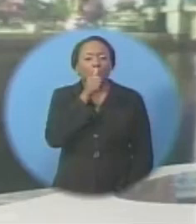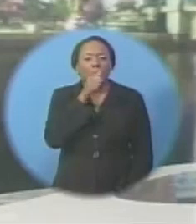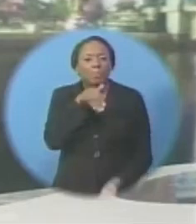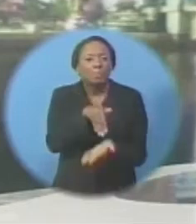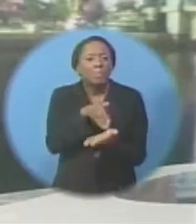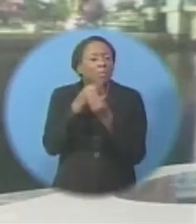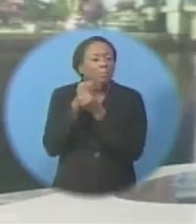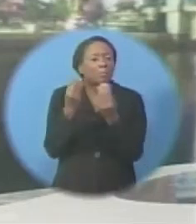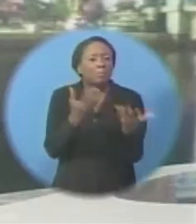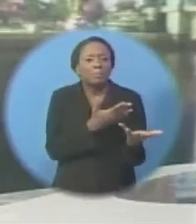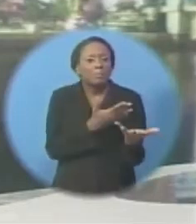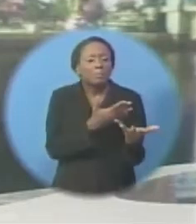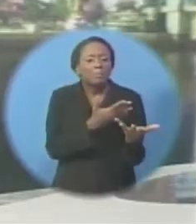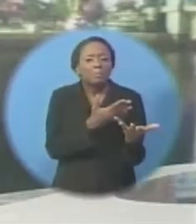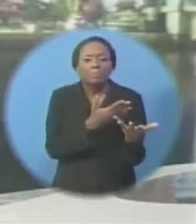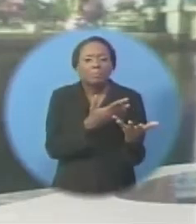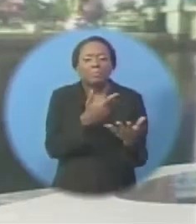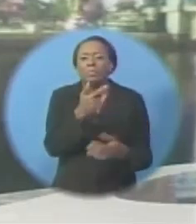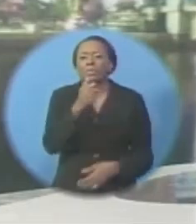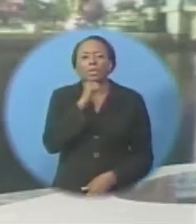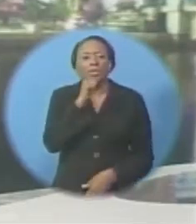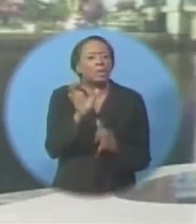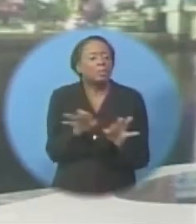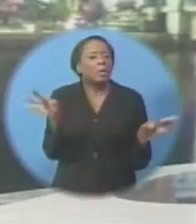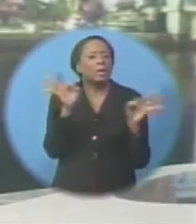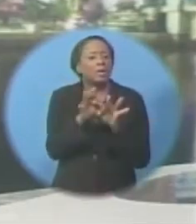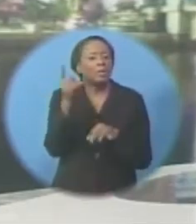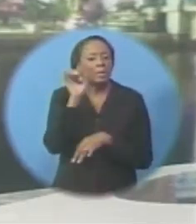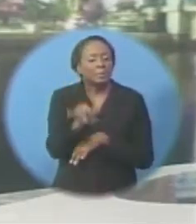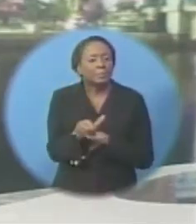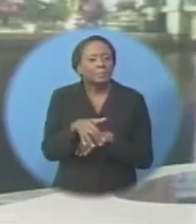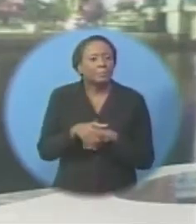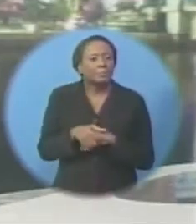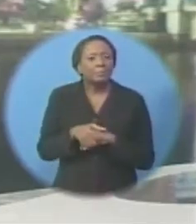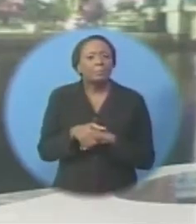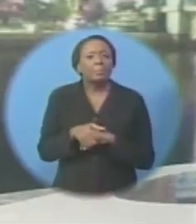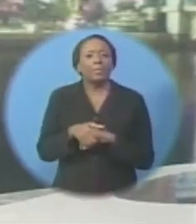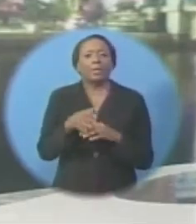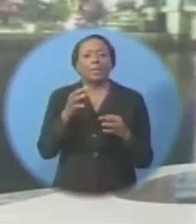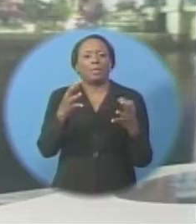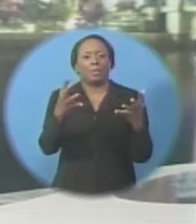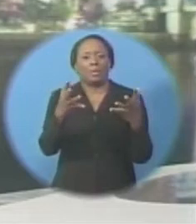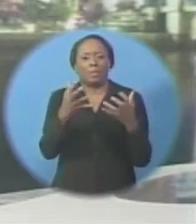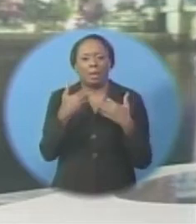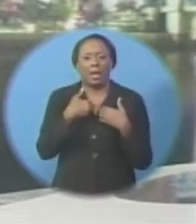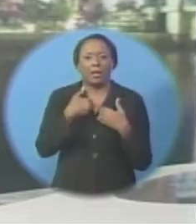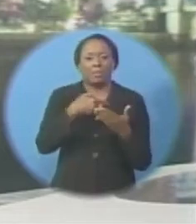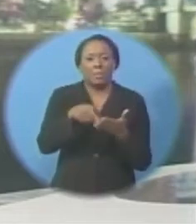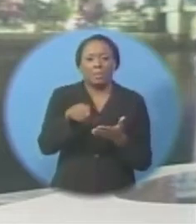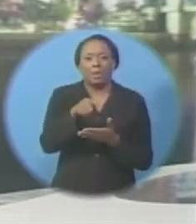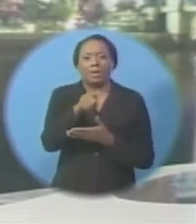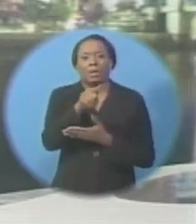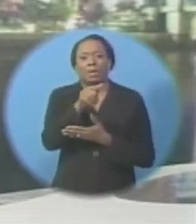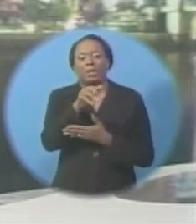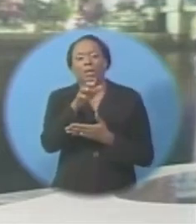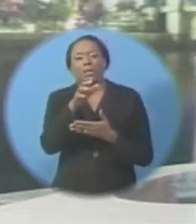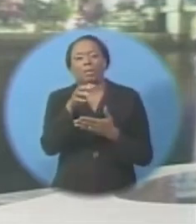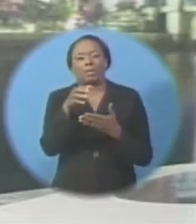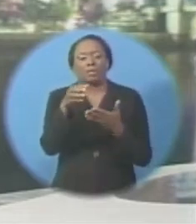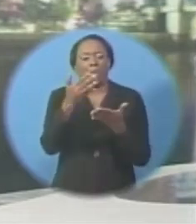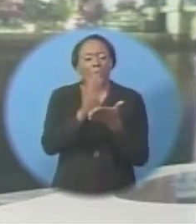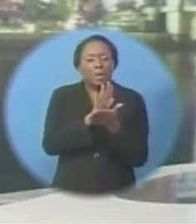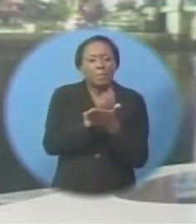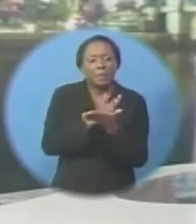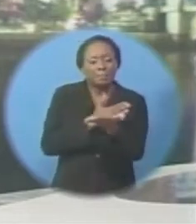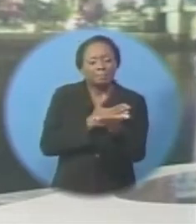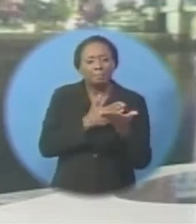that access would not be necessary. Minister Sinclair says an invoice and receipt for payment on a prescription does